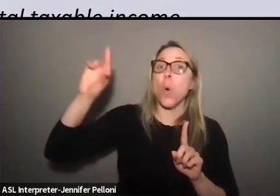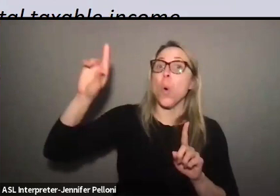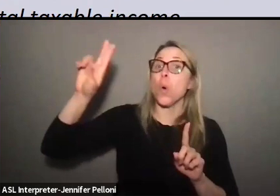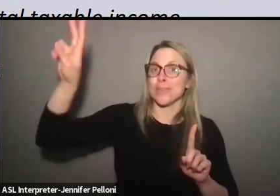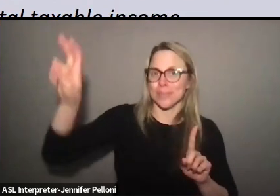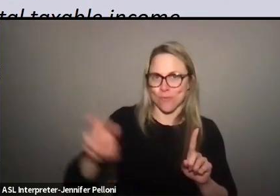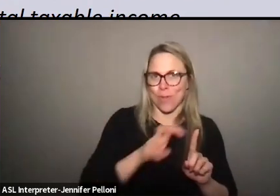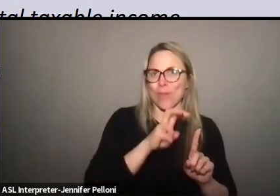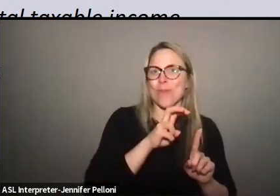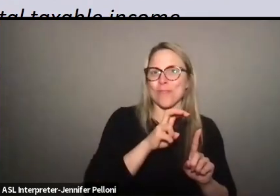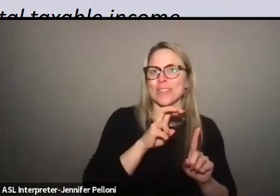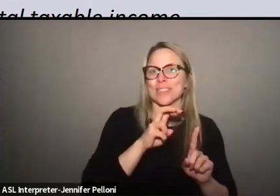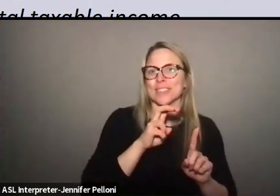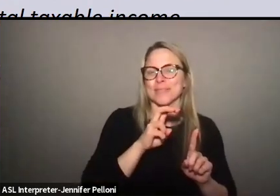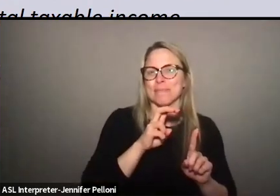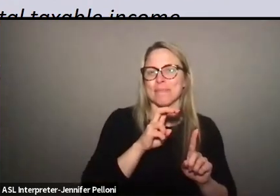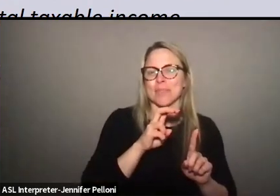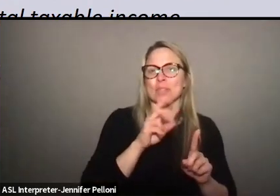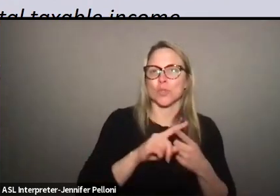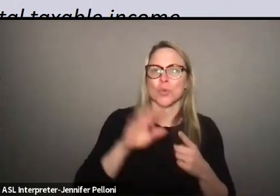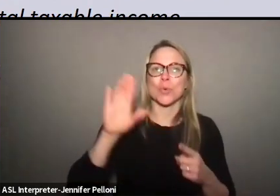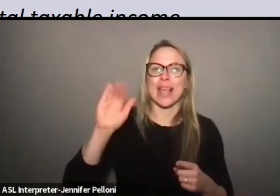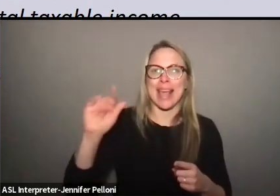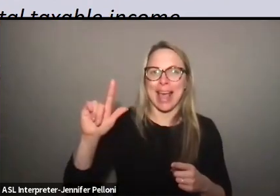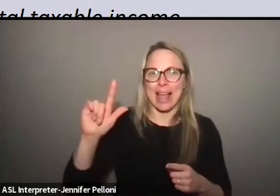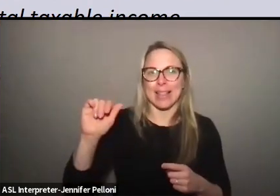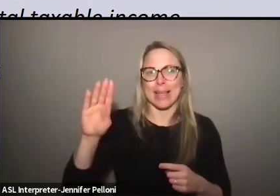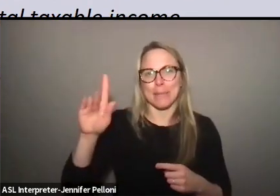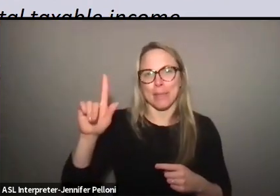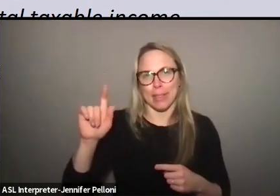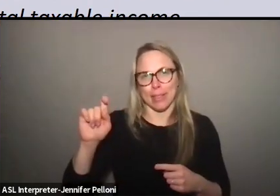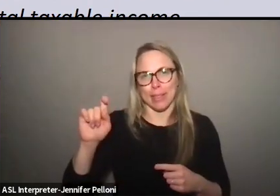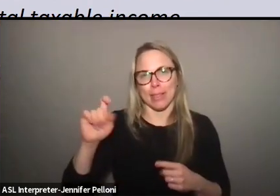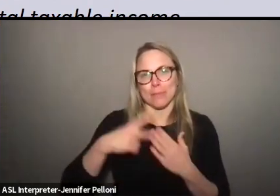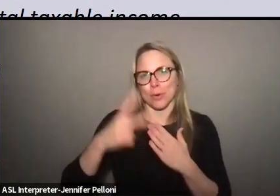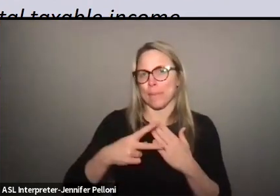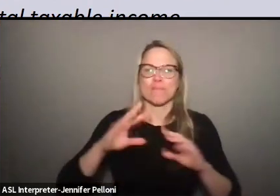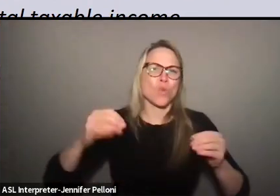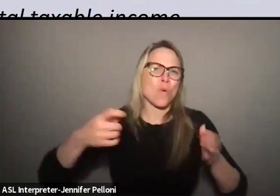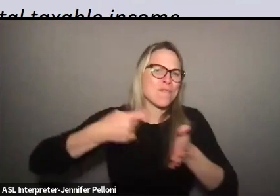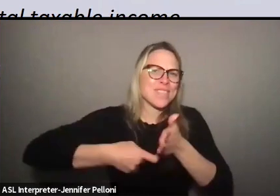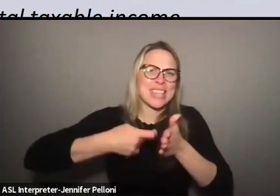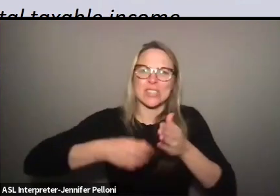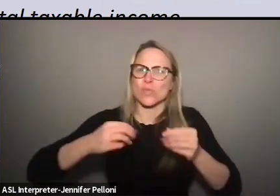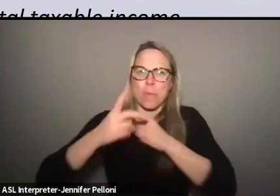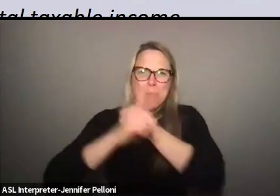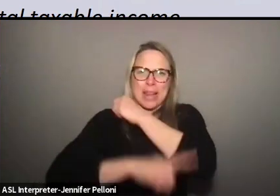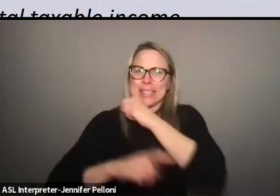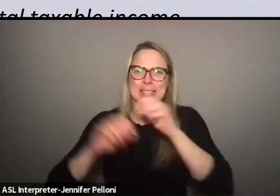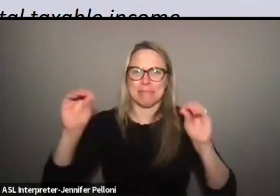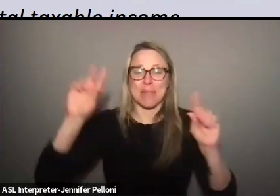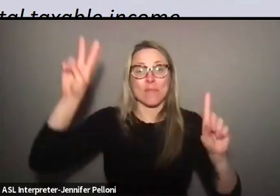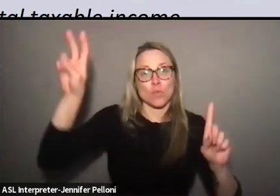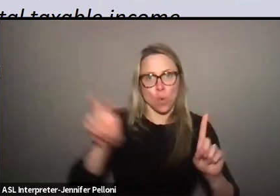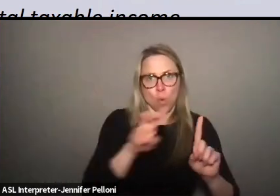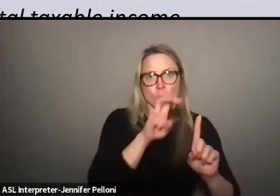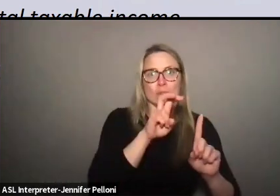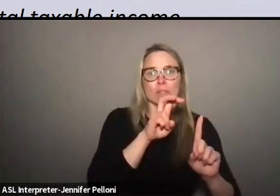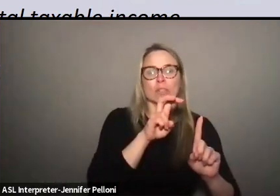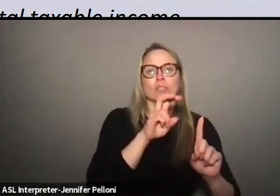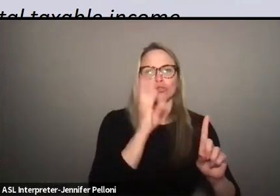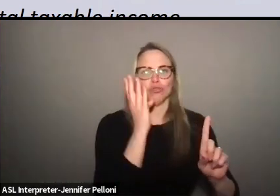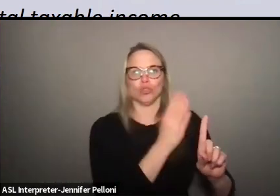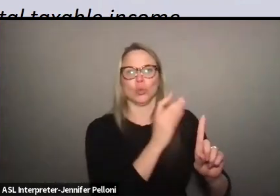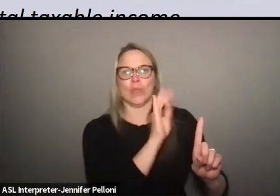it over to the Cal ABLE program, and there's no fees or penalties to do that if you roll it directly over to